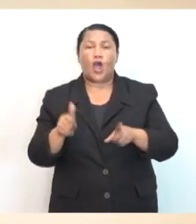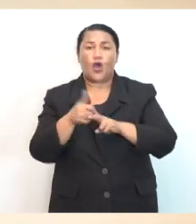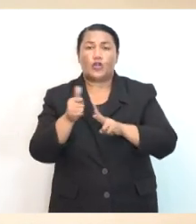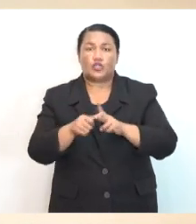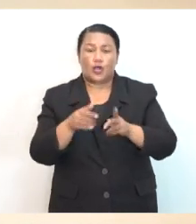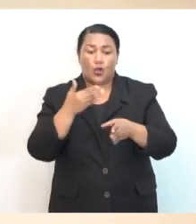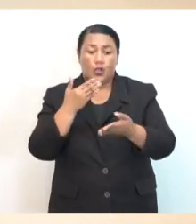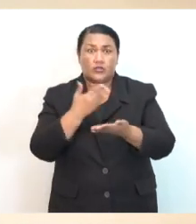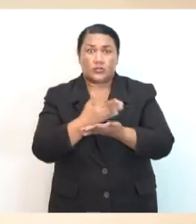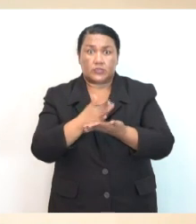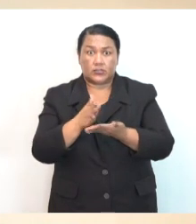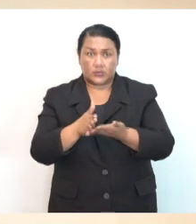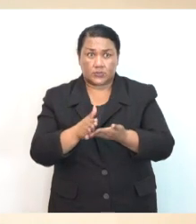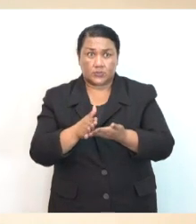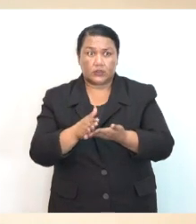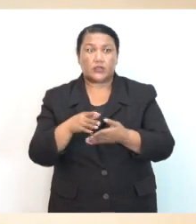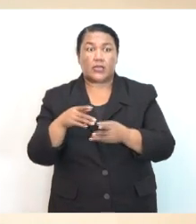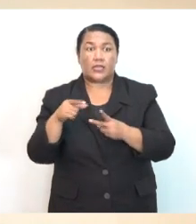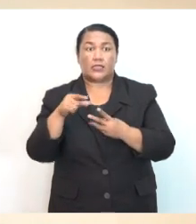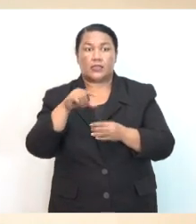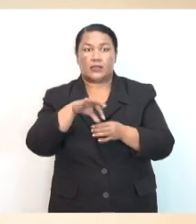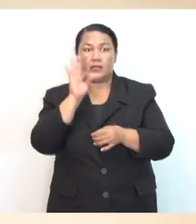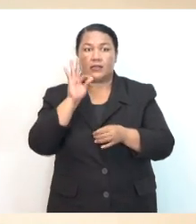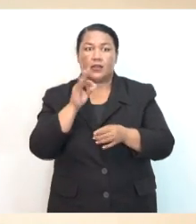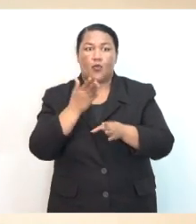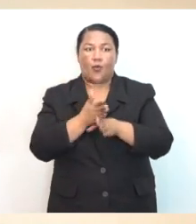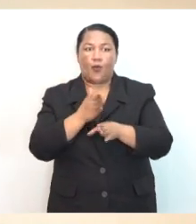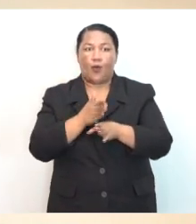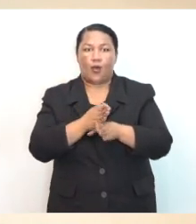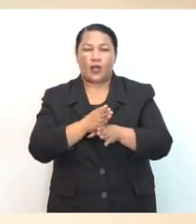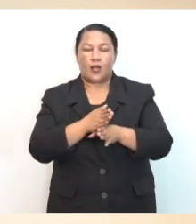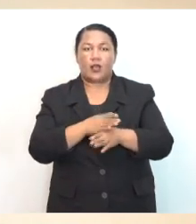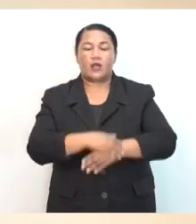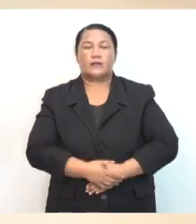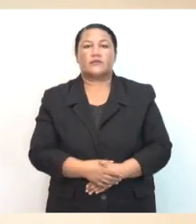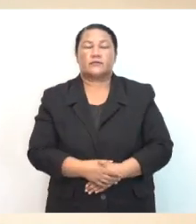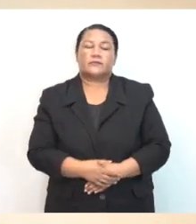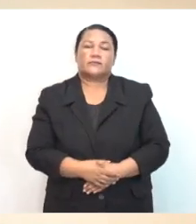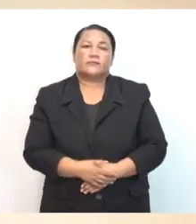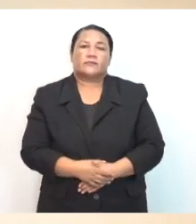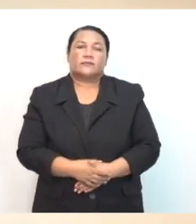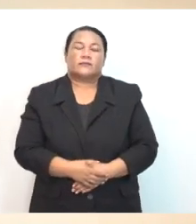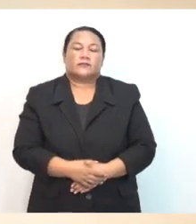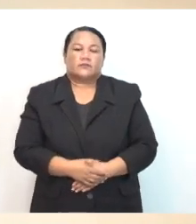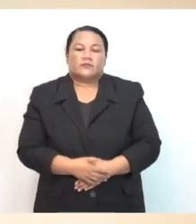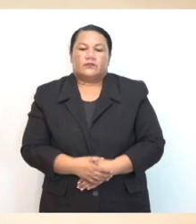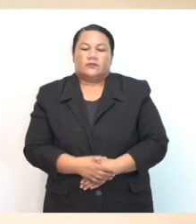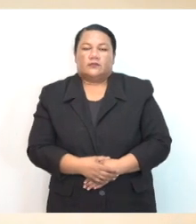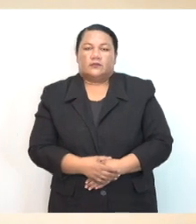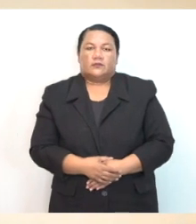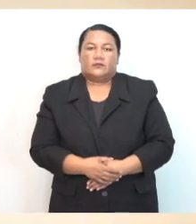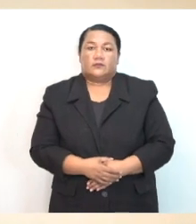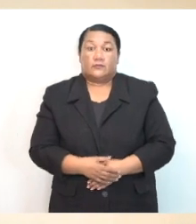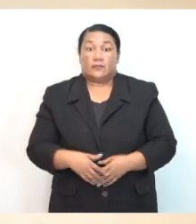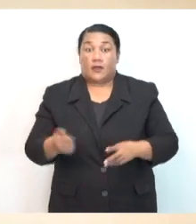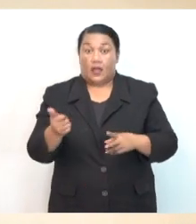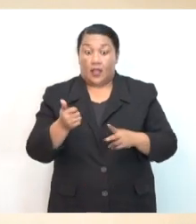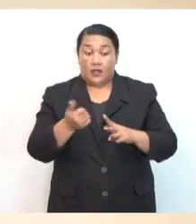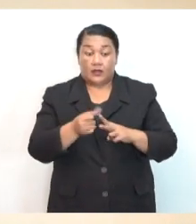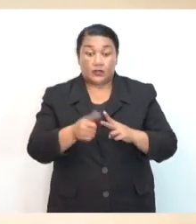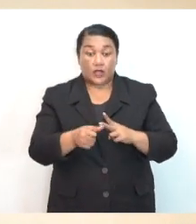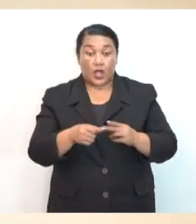actively issued instructions to remove and appointed board members willy-nilly. The Minister for Tourism had issued a public statement